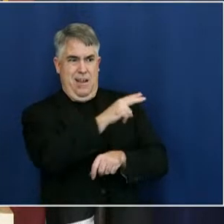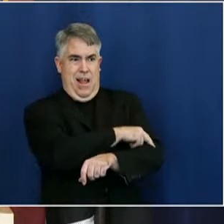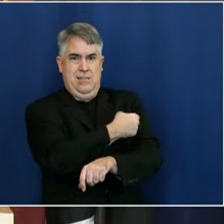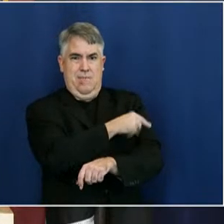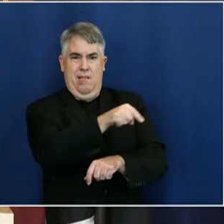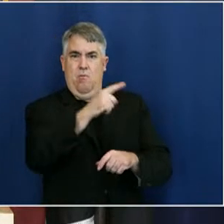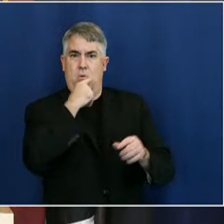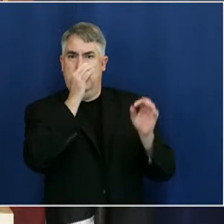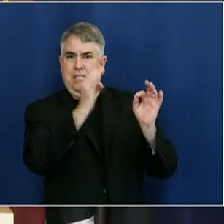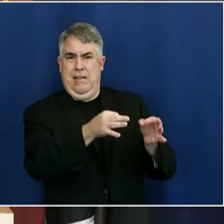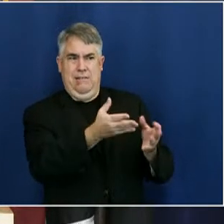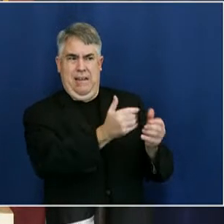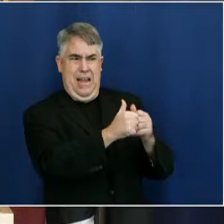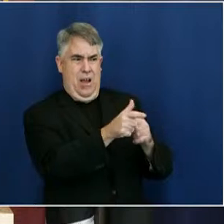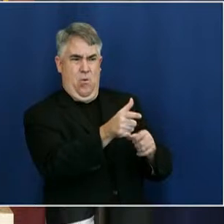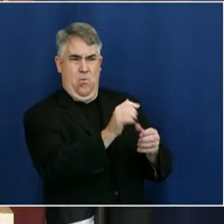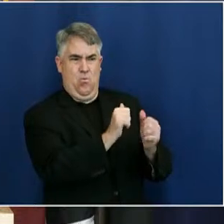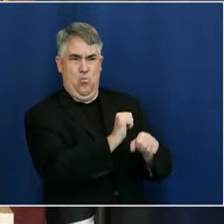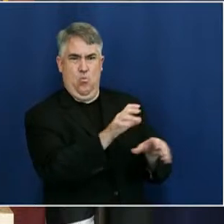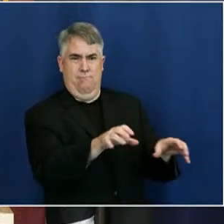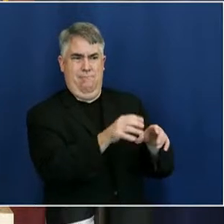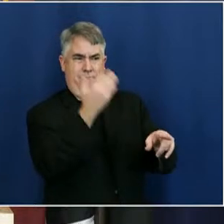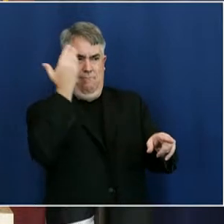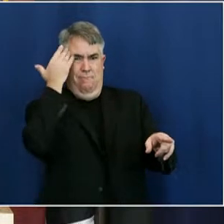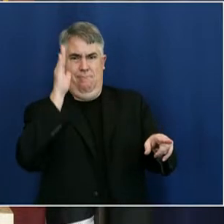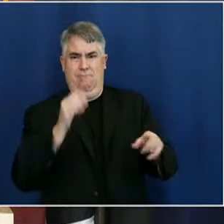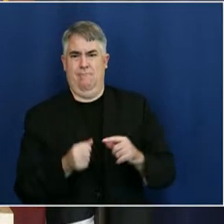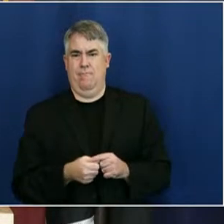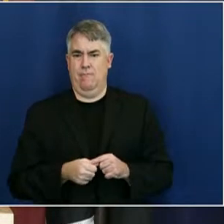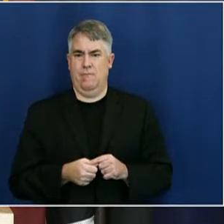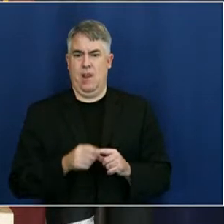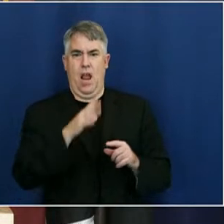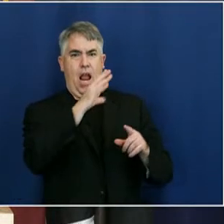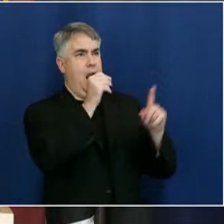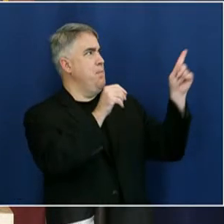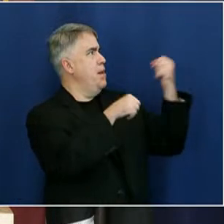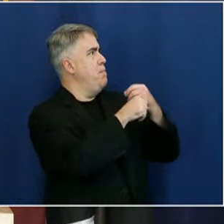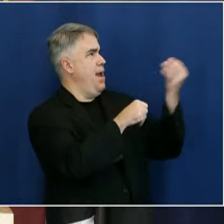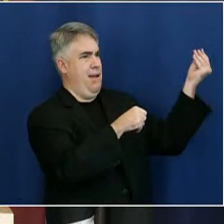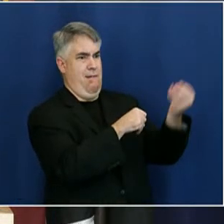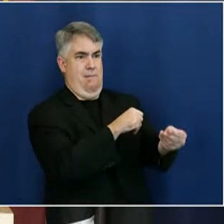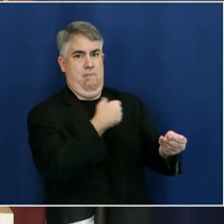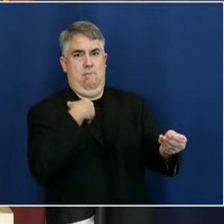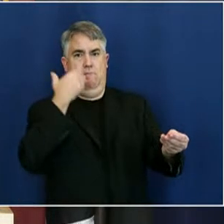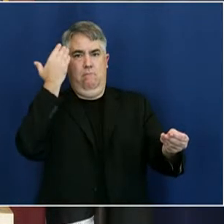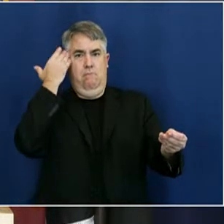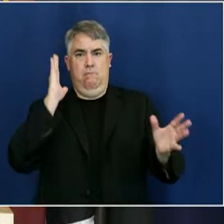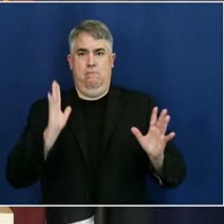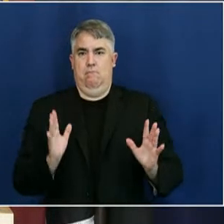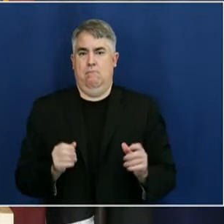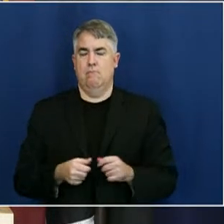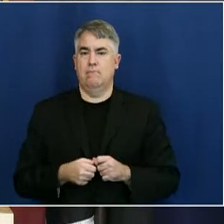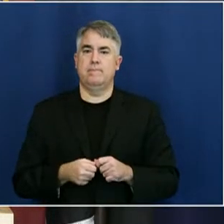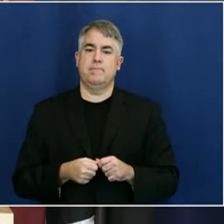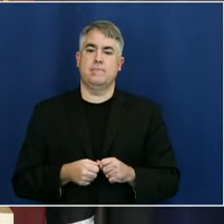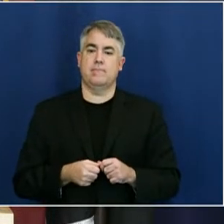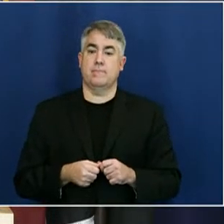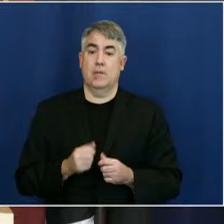I will say, have generally very good cooperation with our healthcare providers. So they may get their